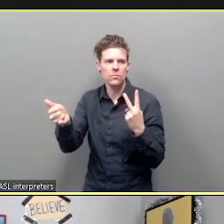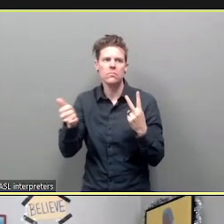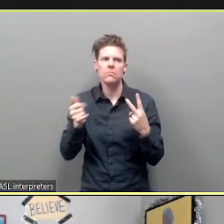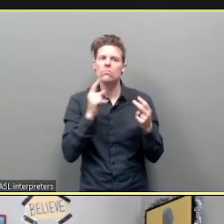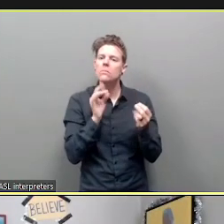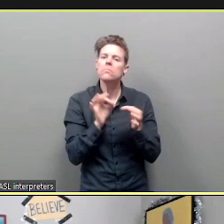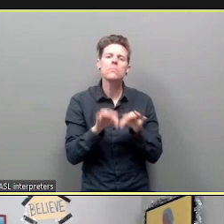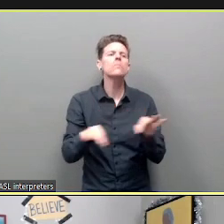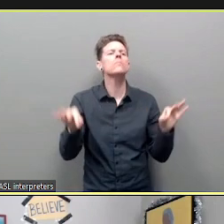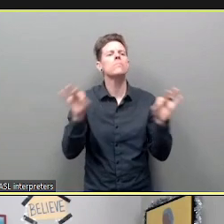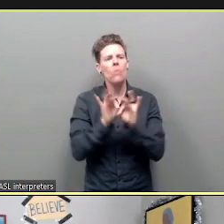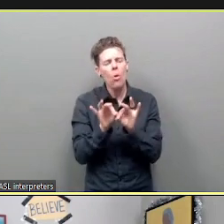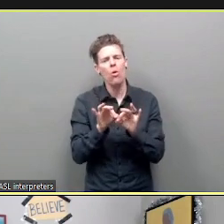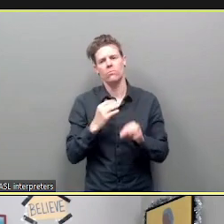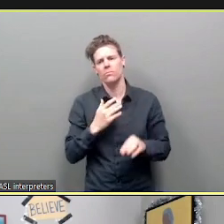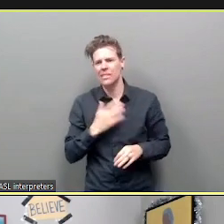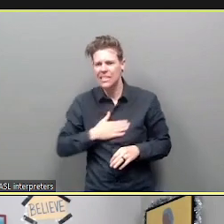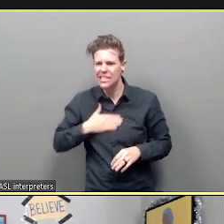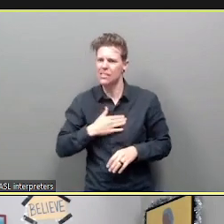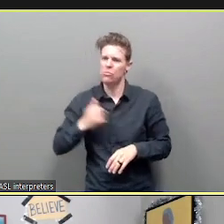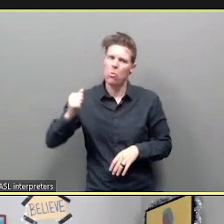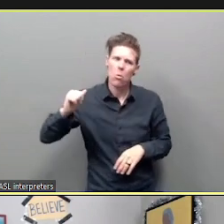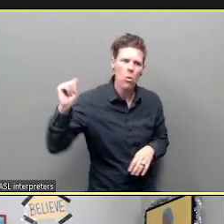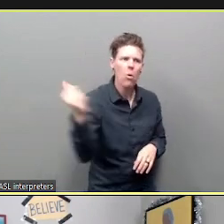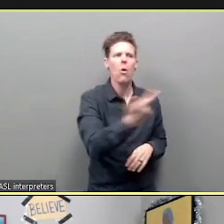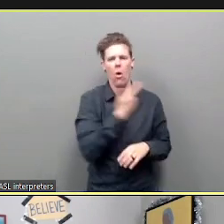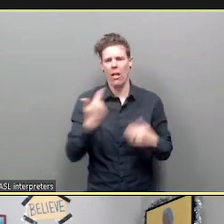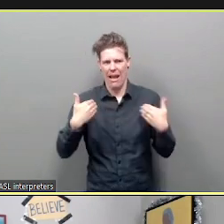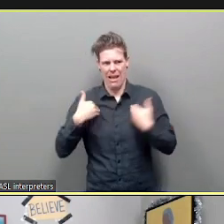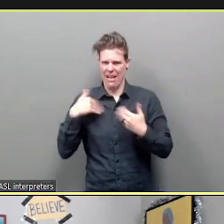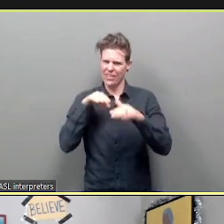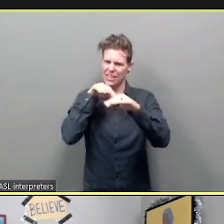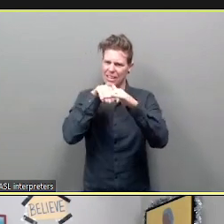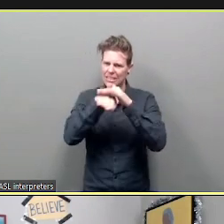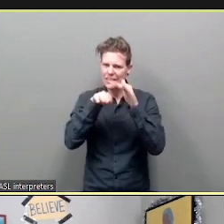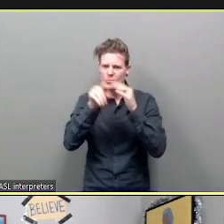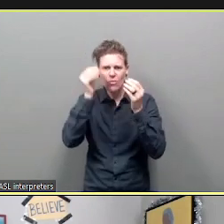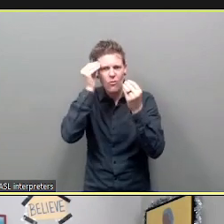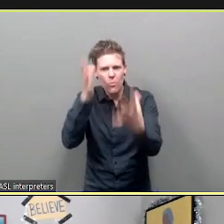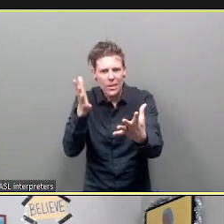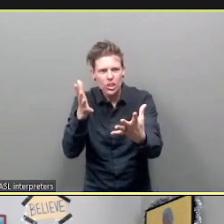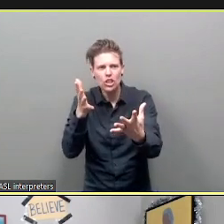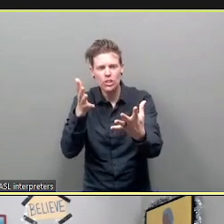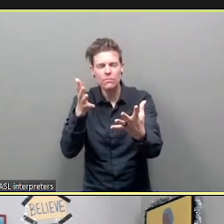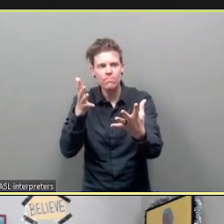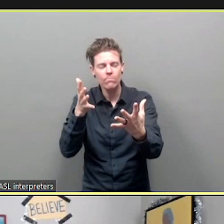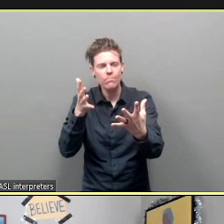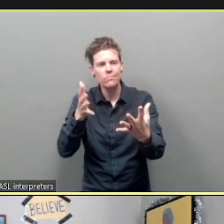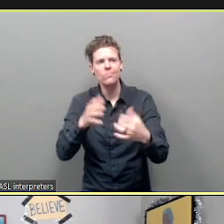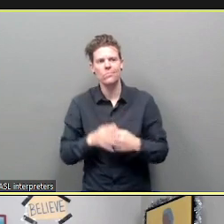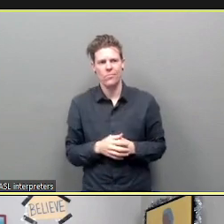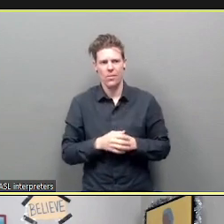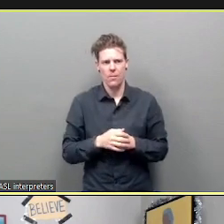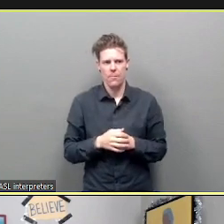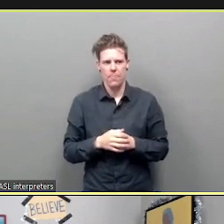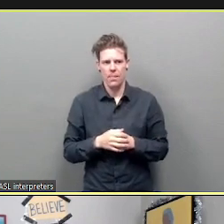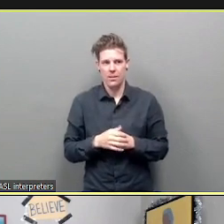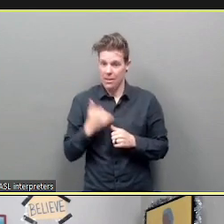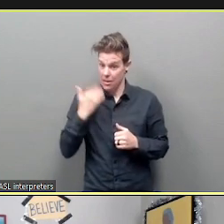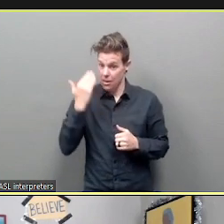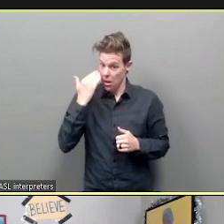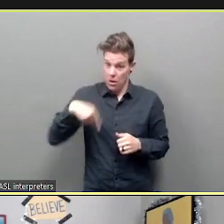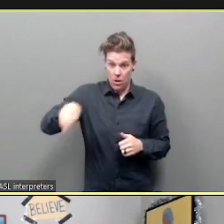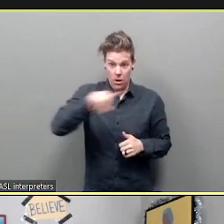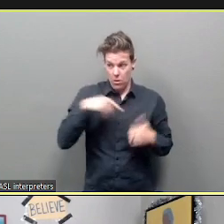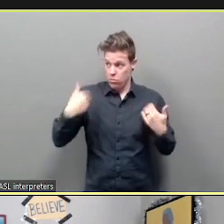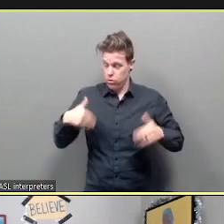information, because I think when we think about how to live with COVID, it's about what we do for each other and our